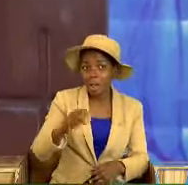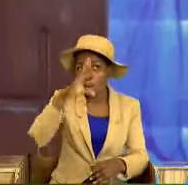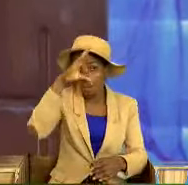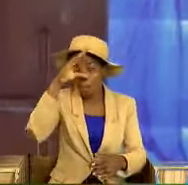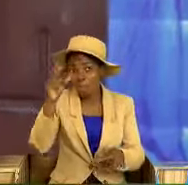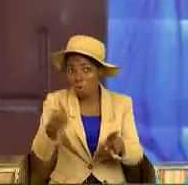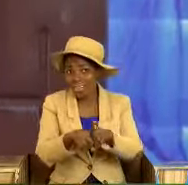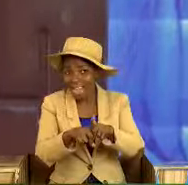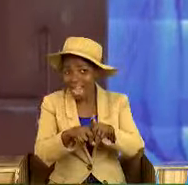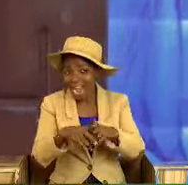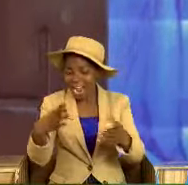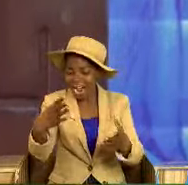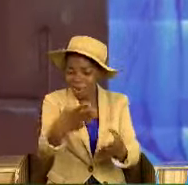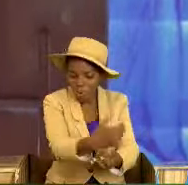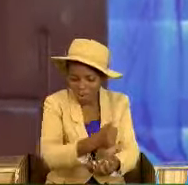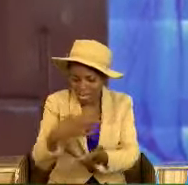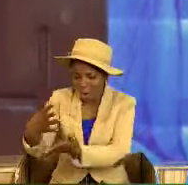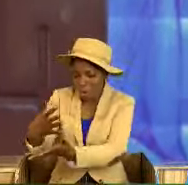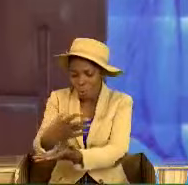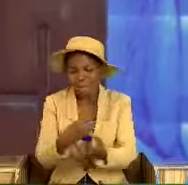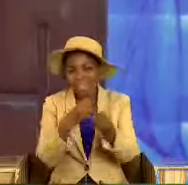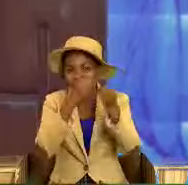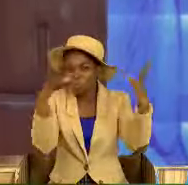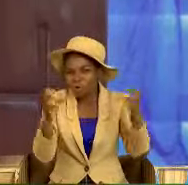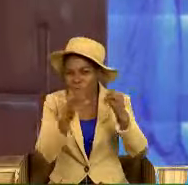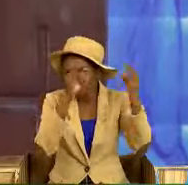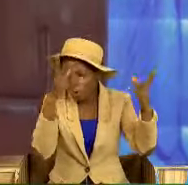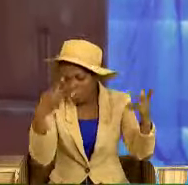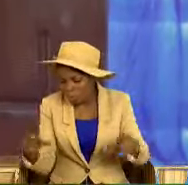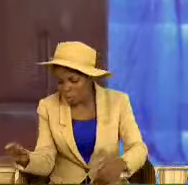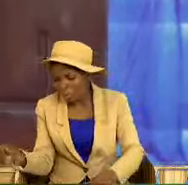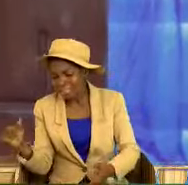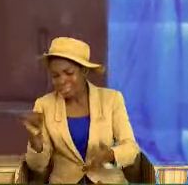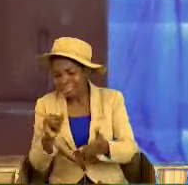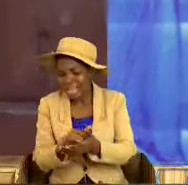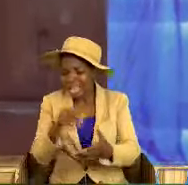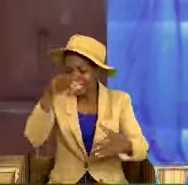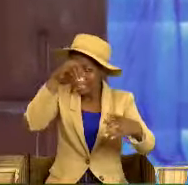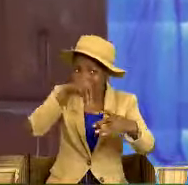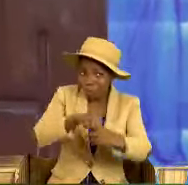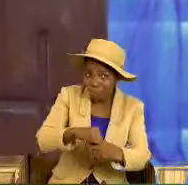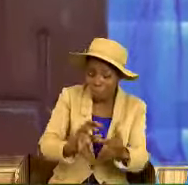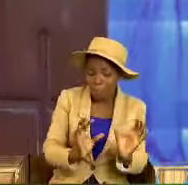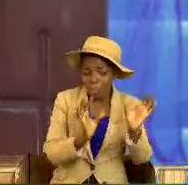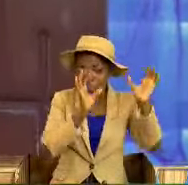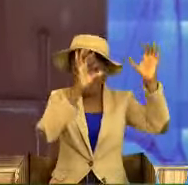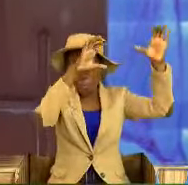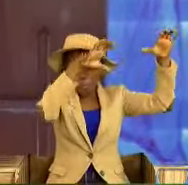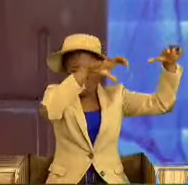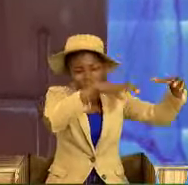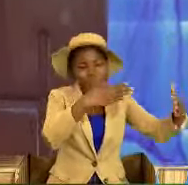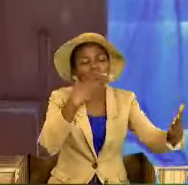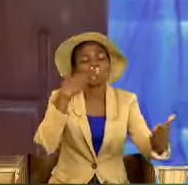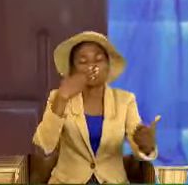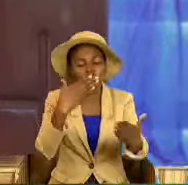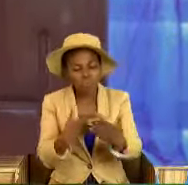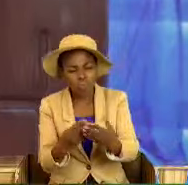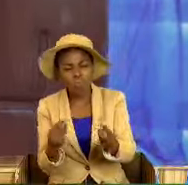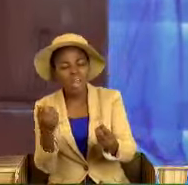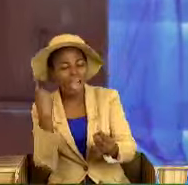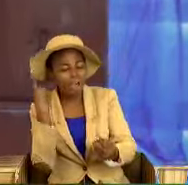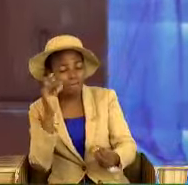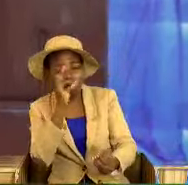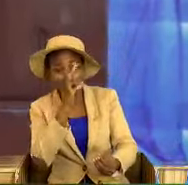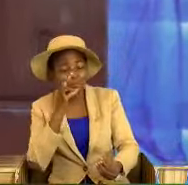inheritances that included mountains ferti lands